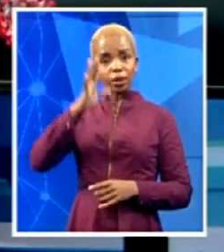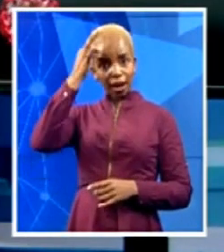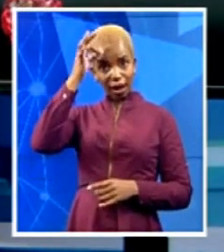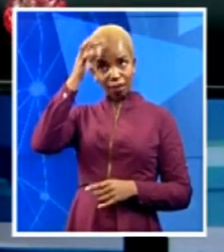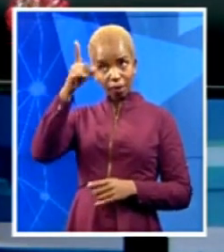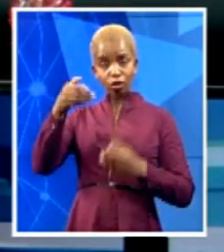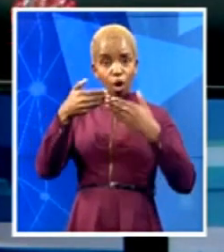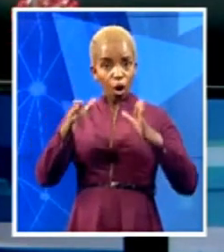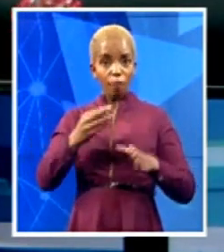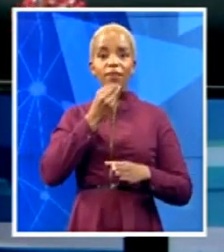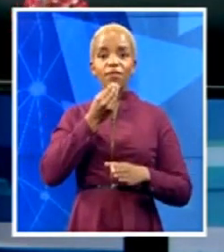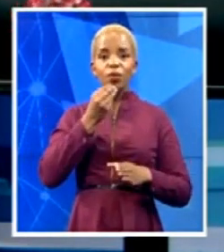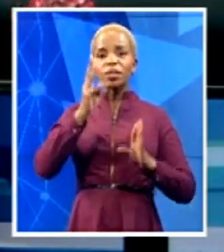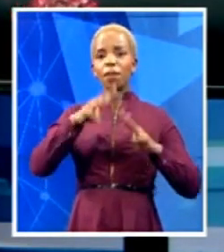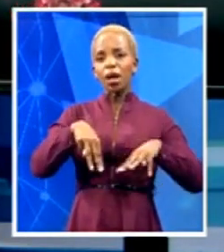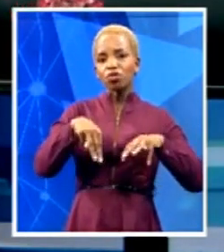these regulations that you're suggesting?